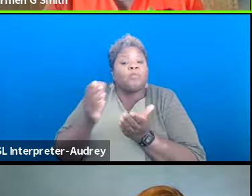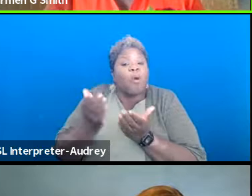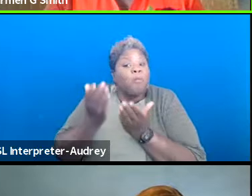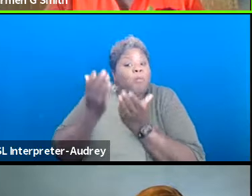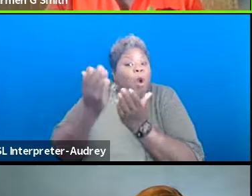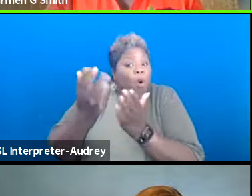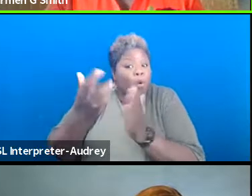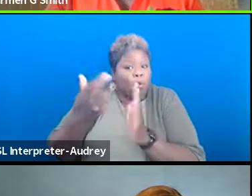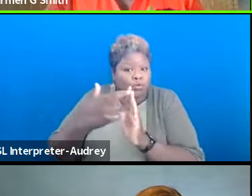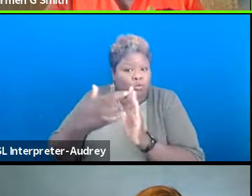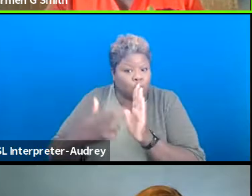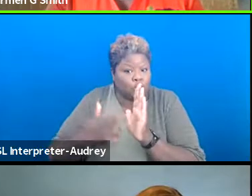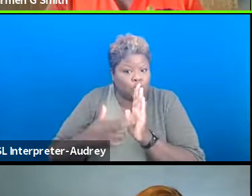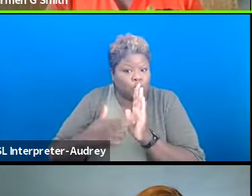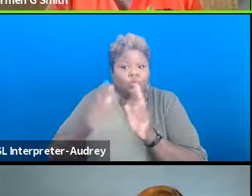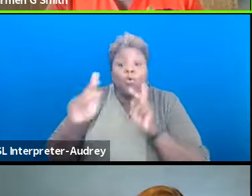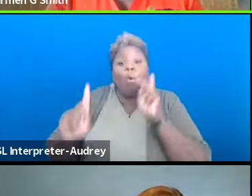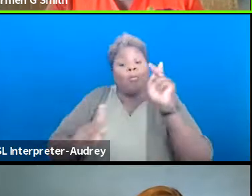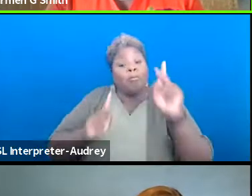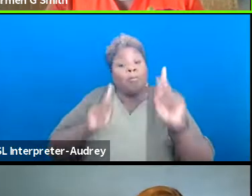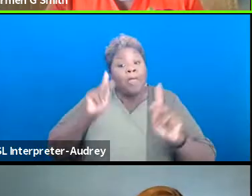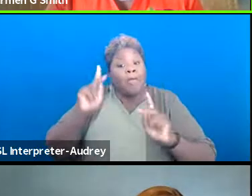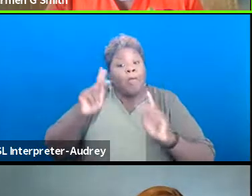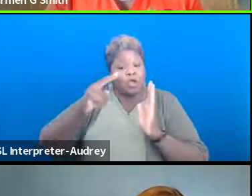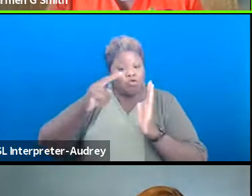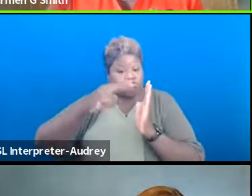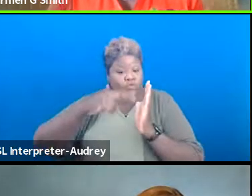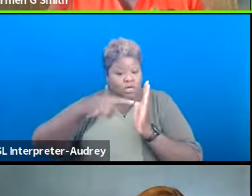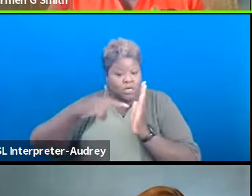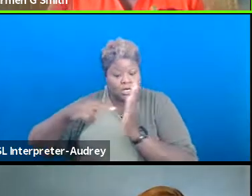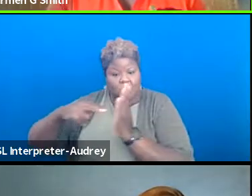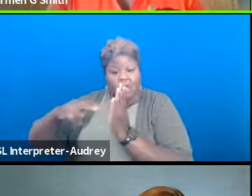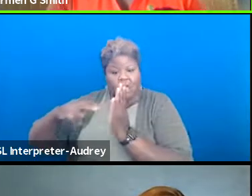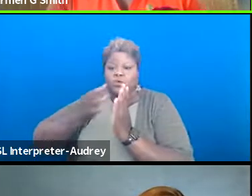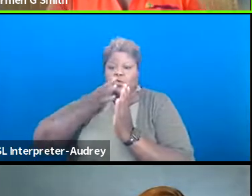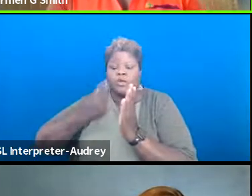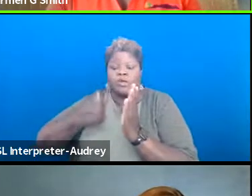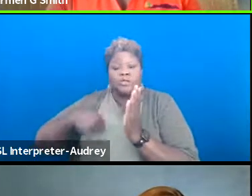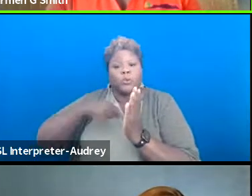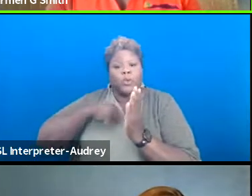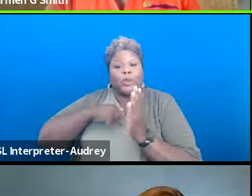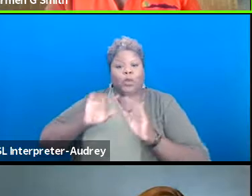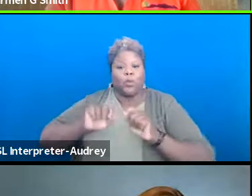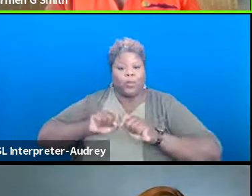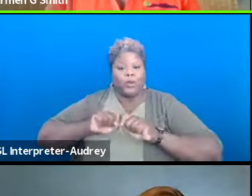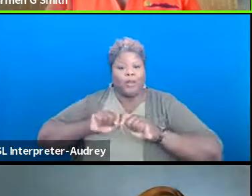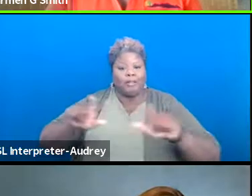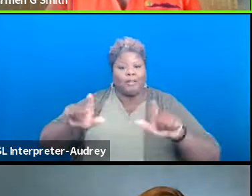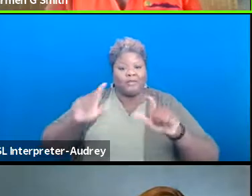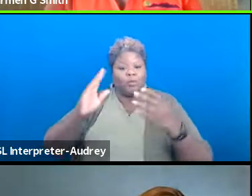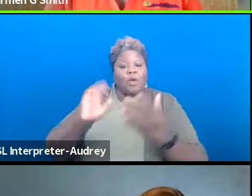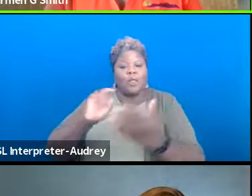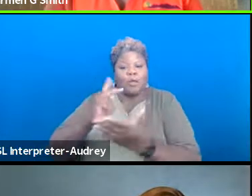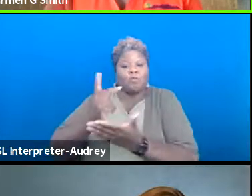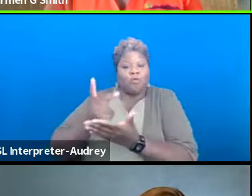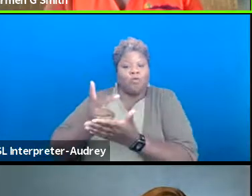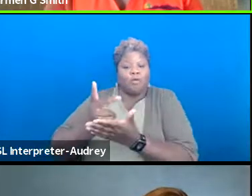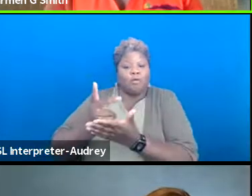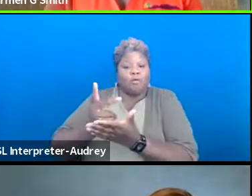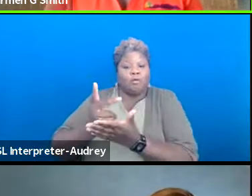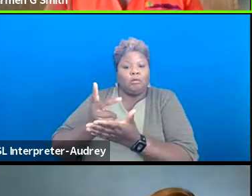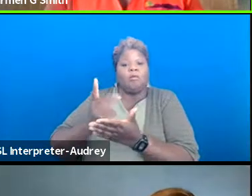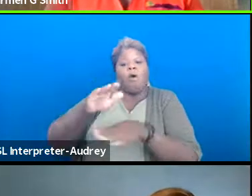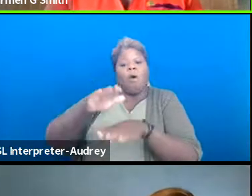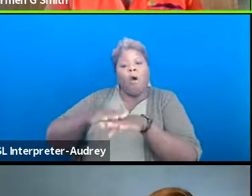rules. And so people will be able to read that language as soon as we release that, and when the approval is given on